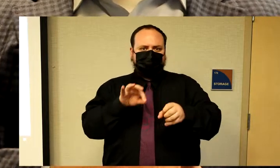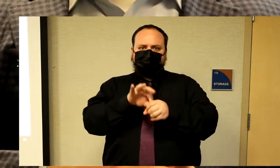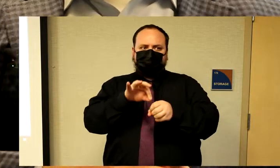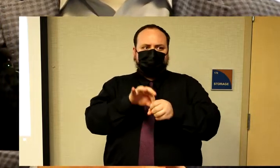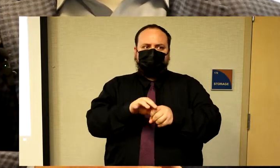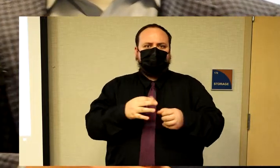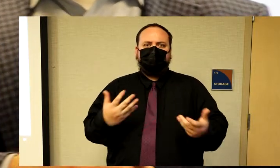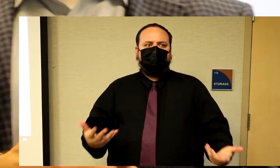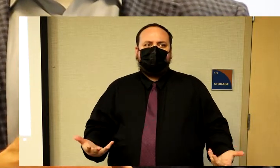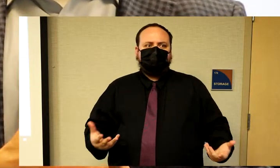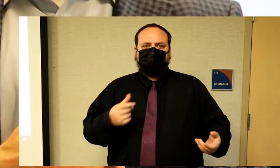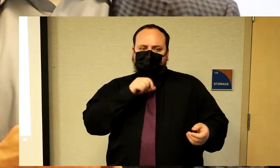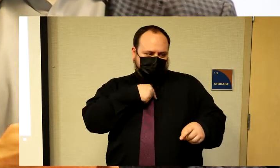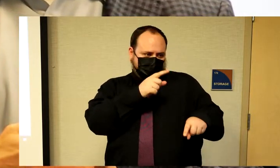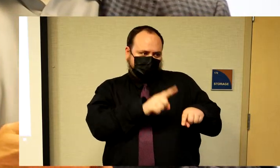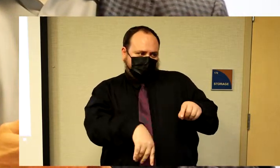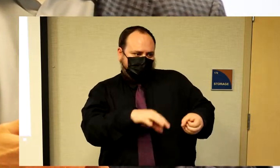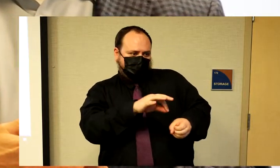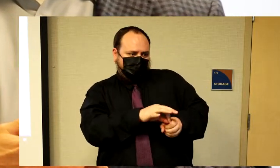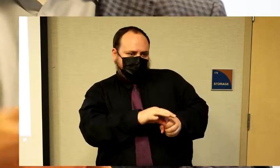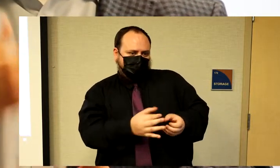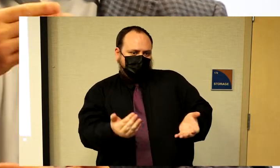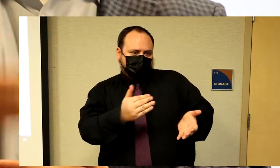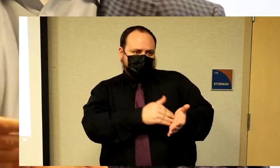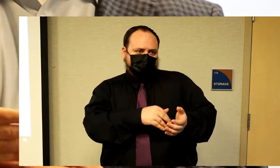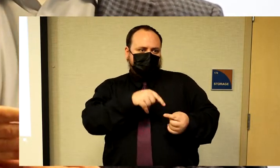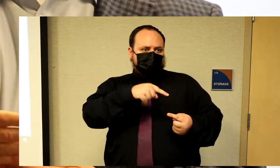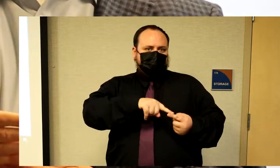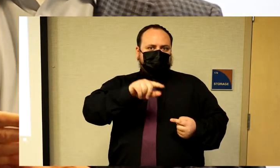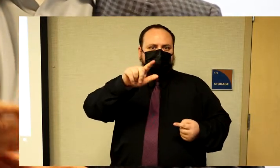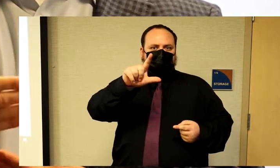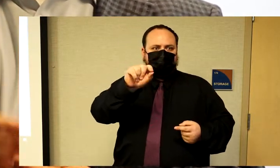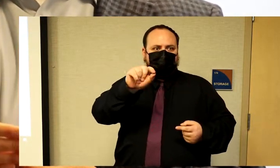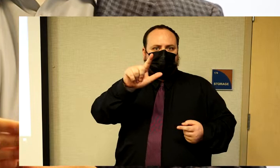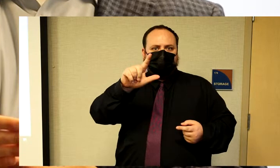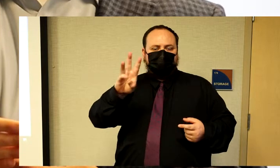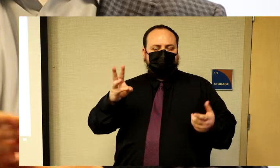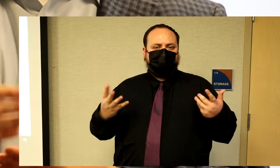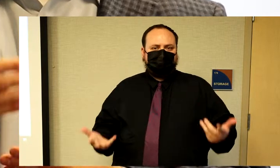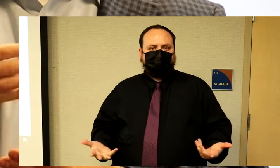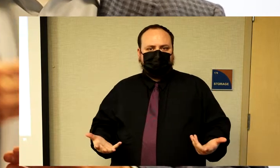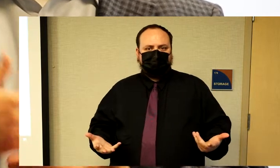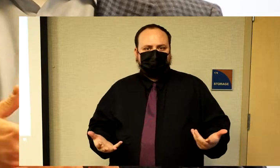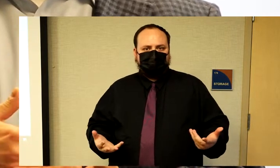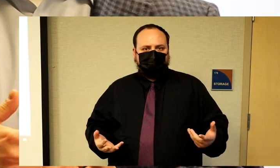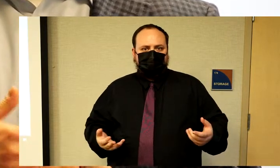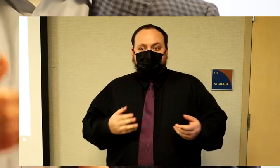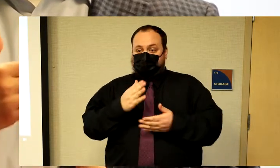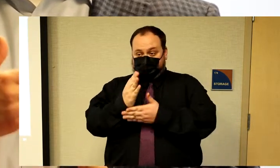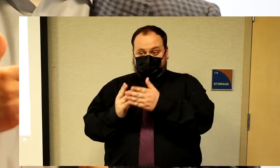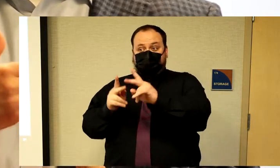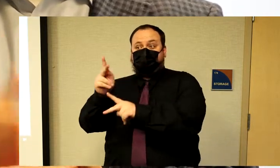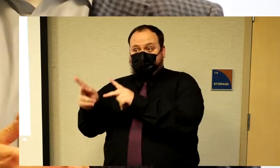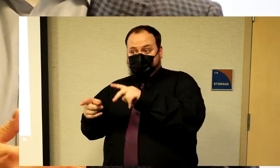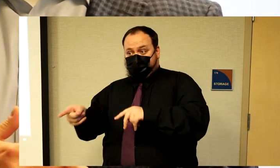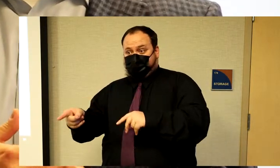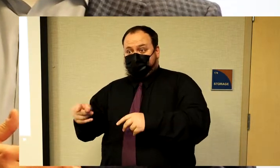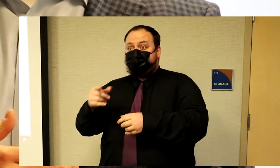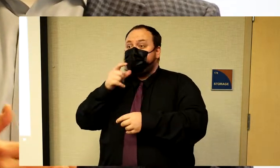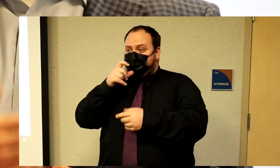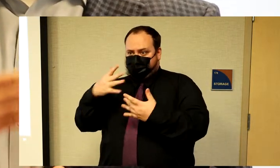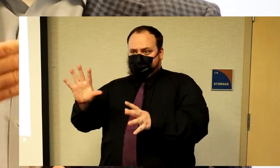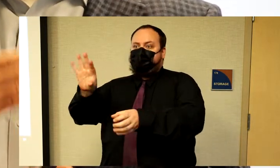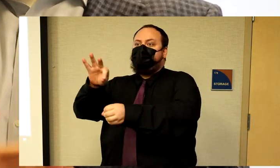going to have a chance to vote again until potentially 2026, which could happen. There's also people who are going to be able to voted